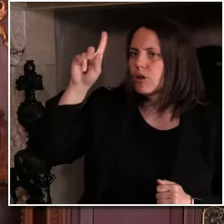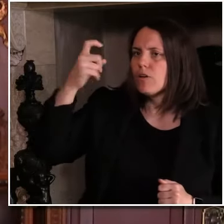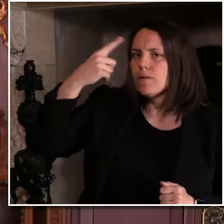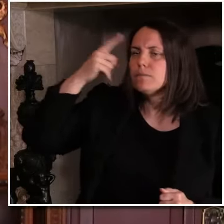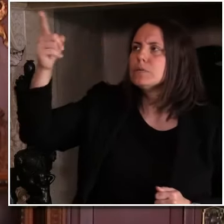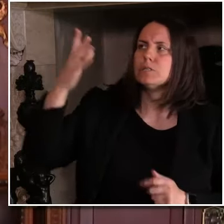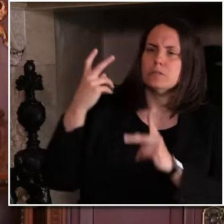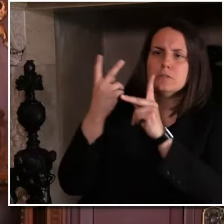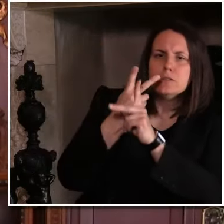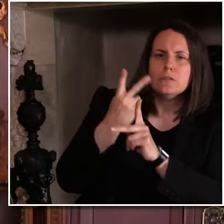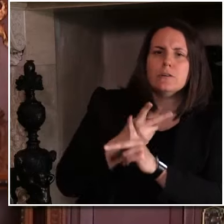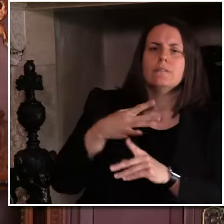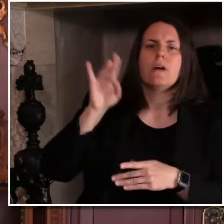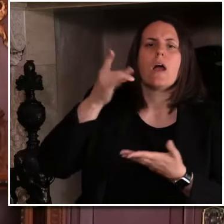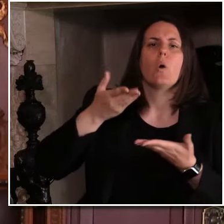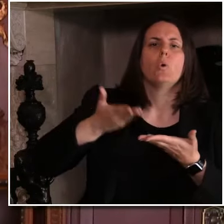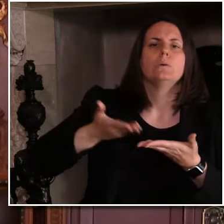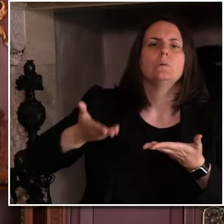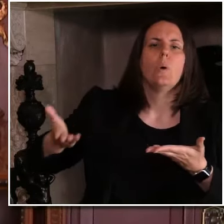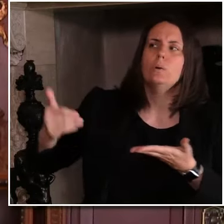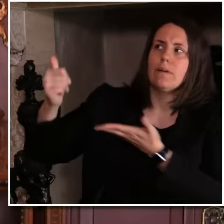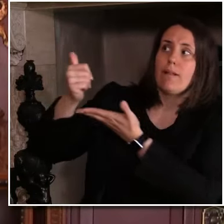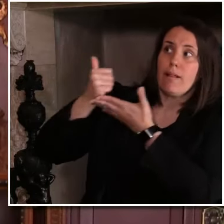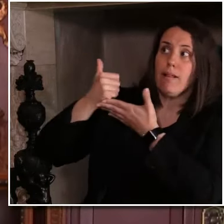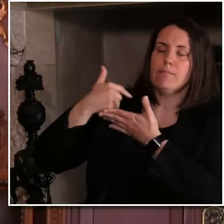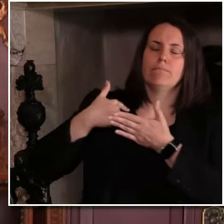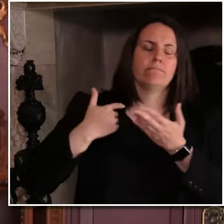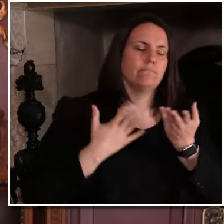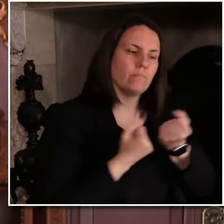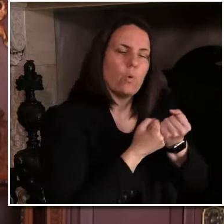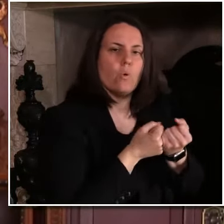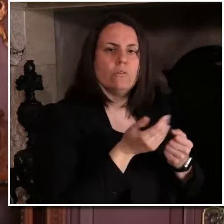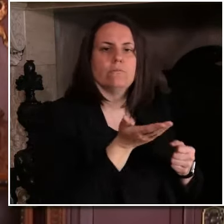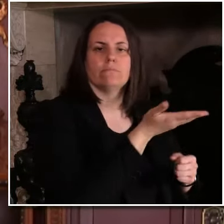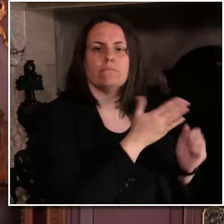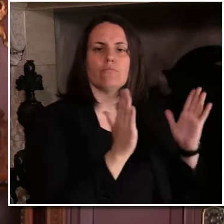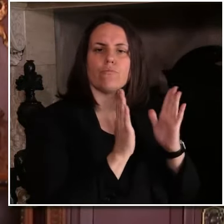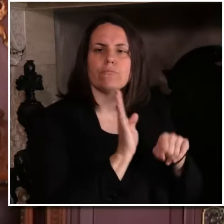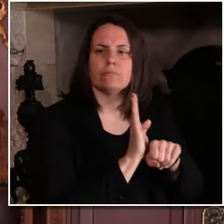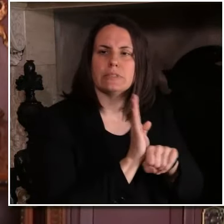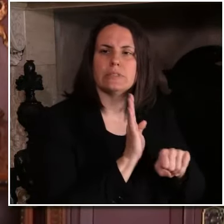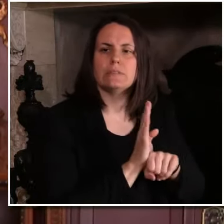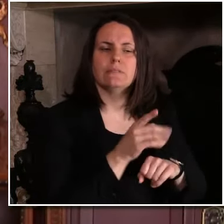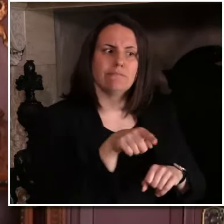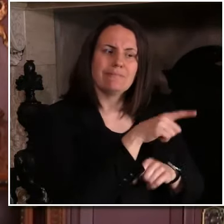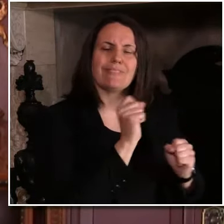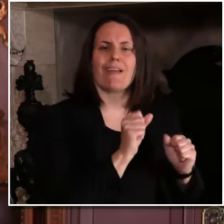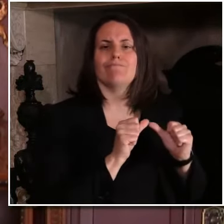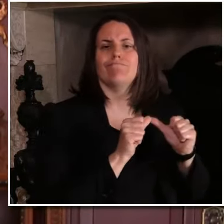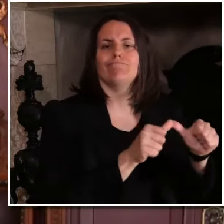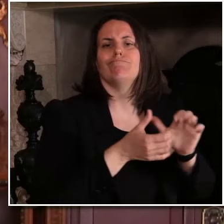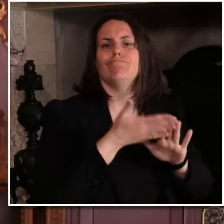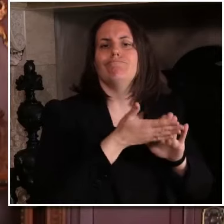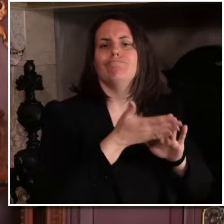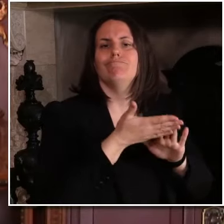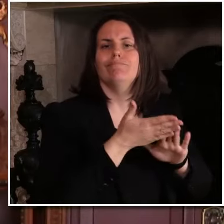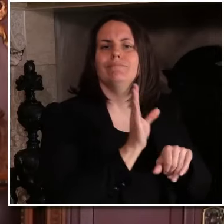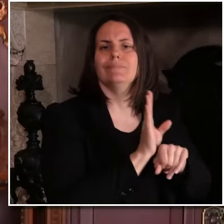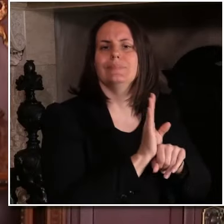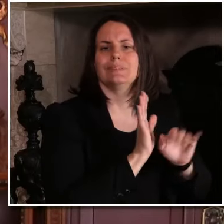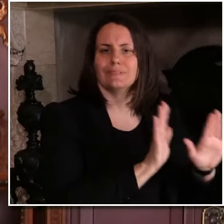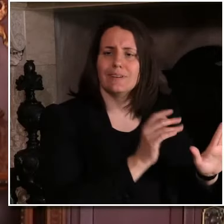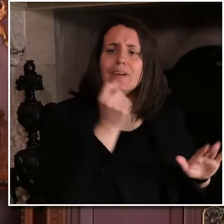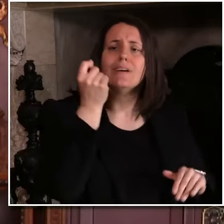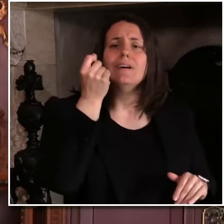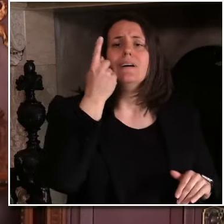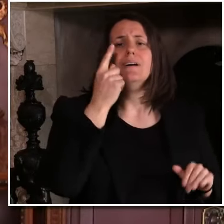not only can begin to have the resources they need to survive, but also have the resources they need